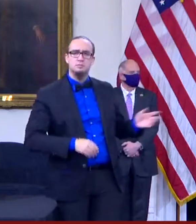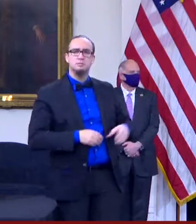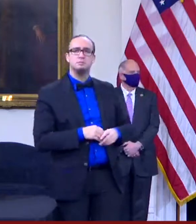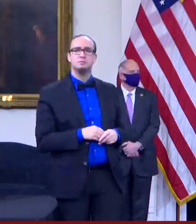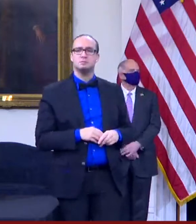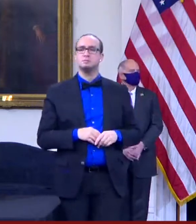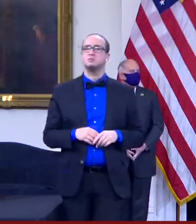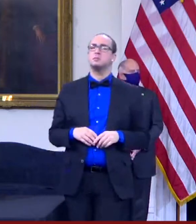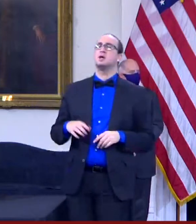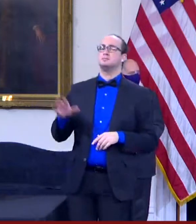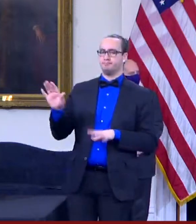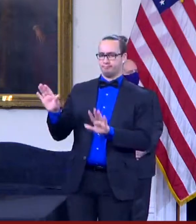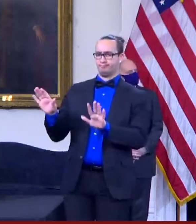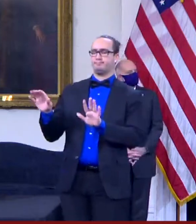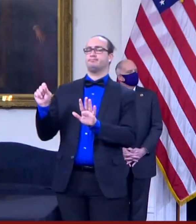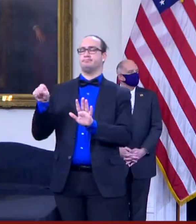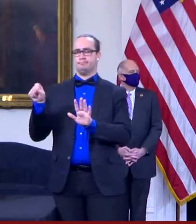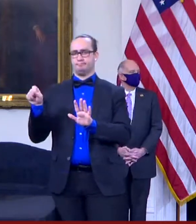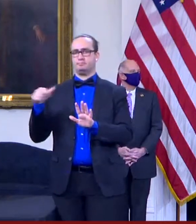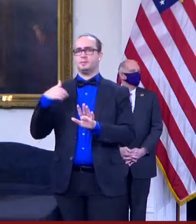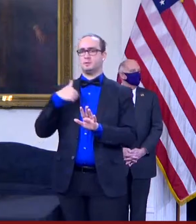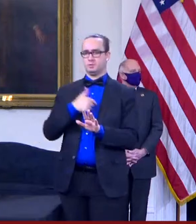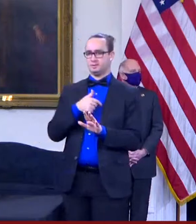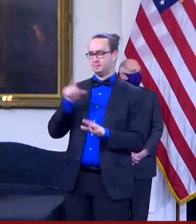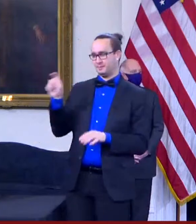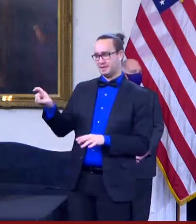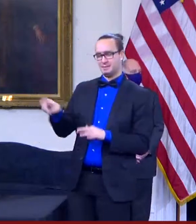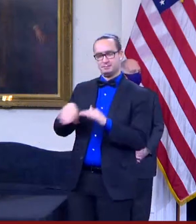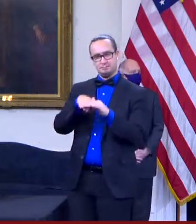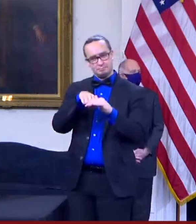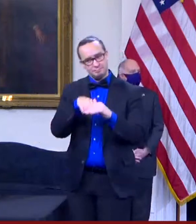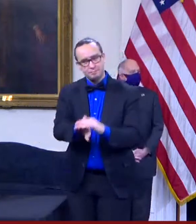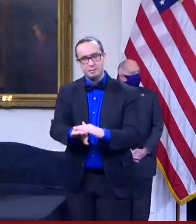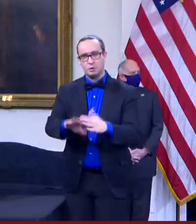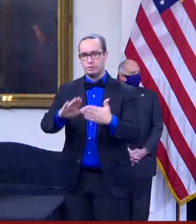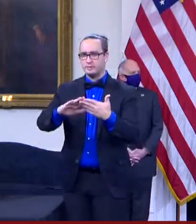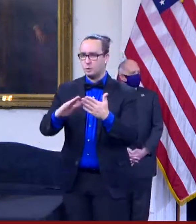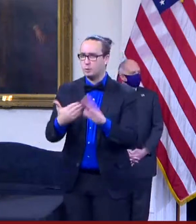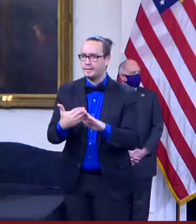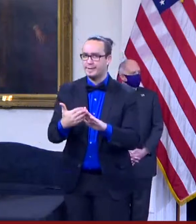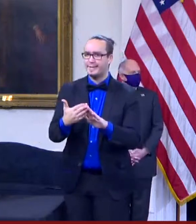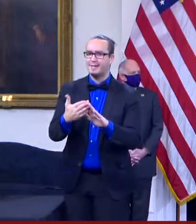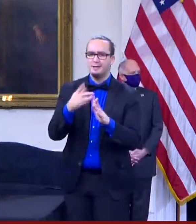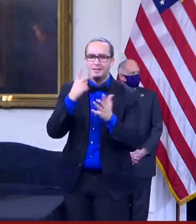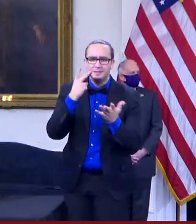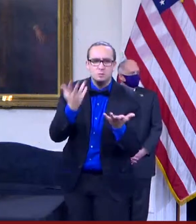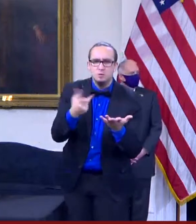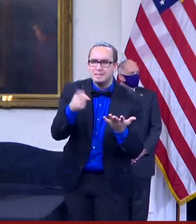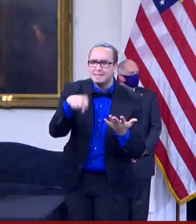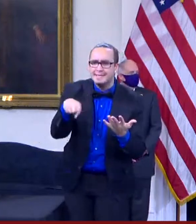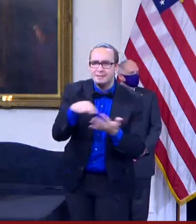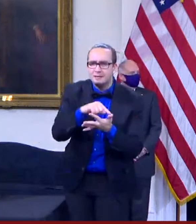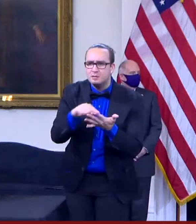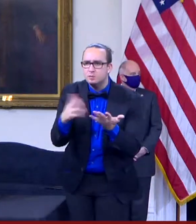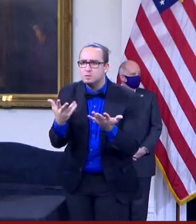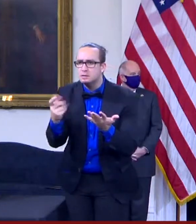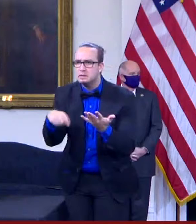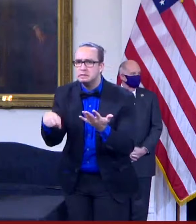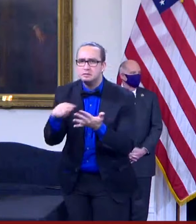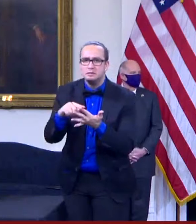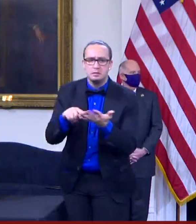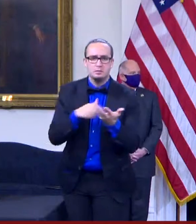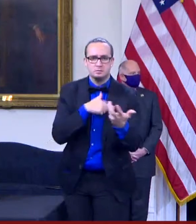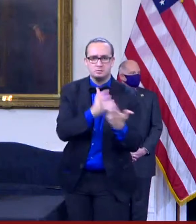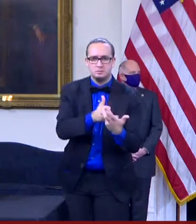gaps are in the community. So in some instances, we've been able to move from one to the end very quickly because we